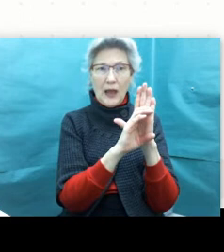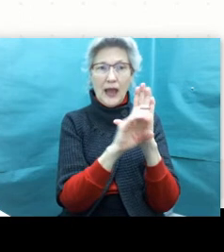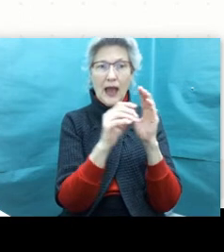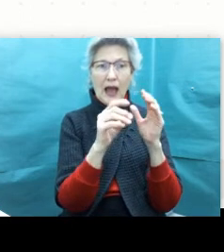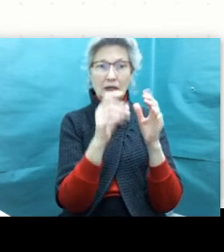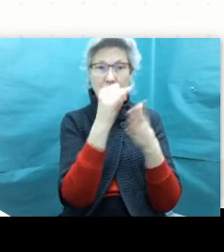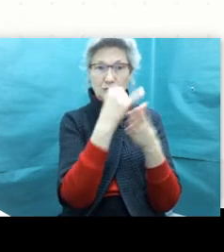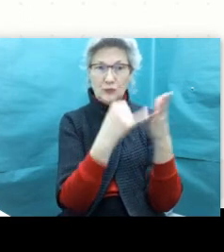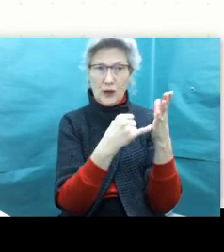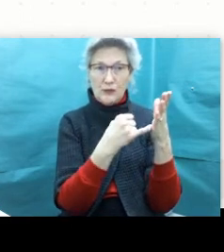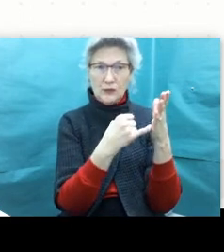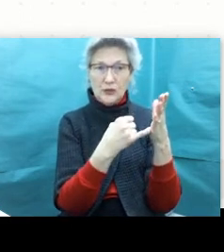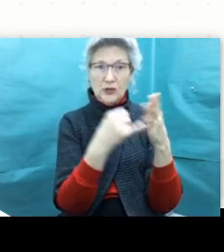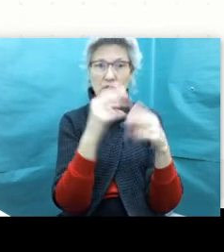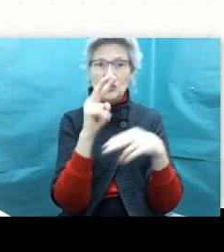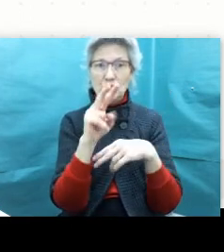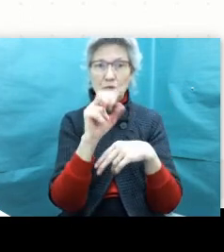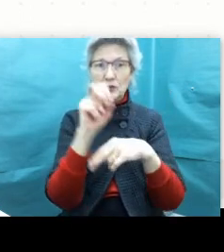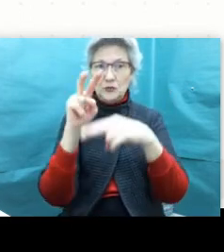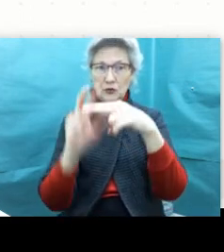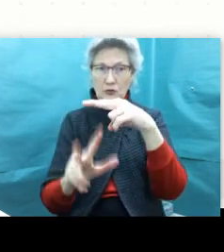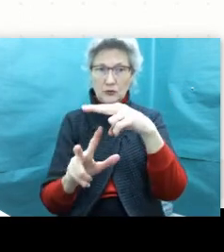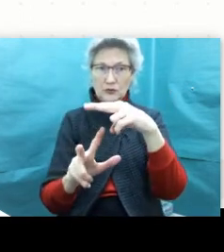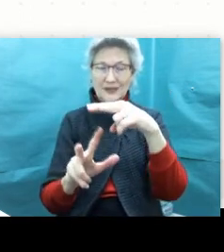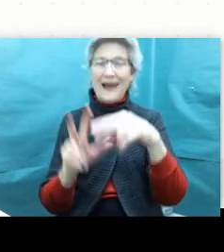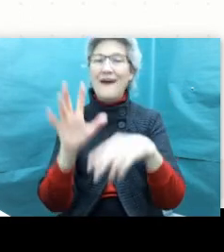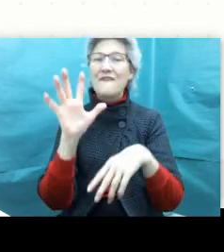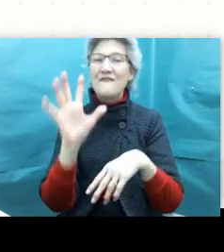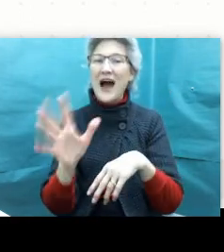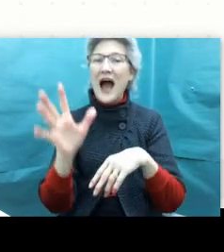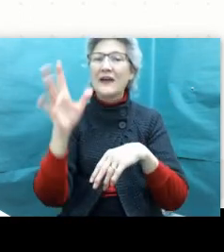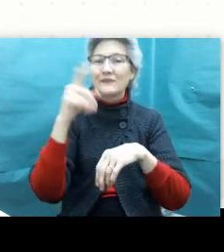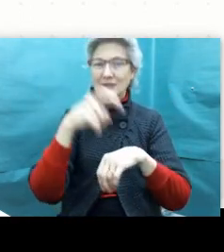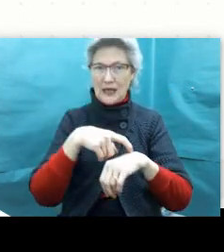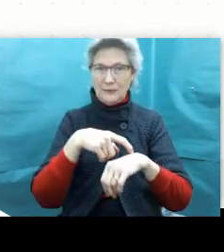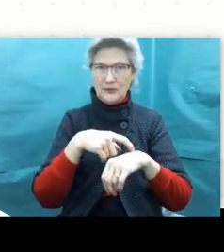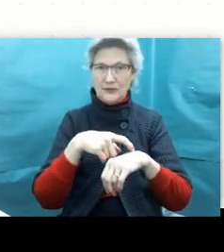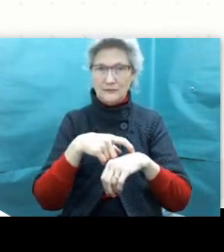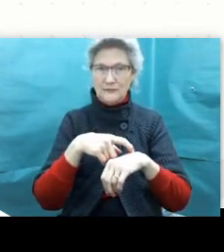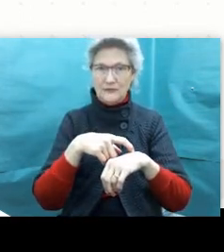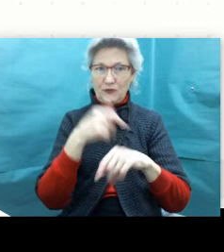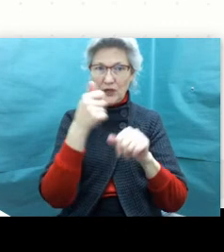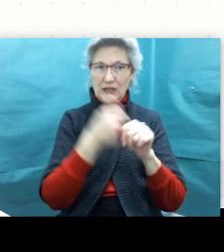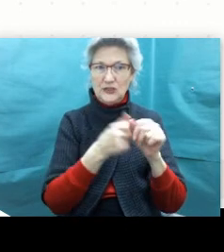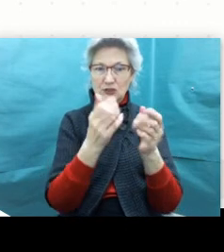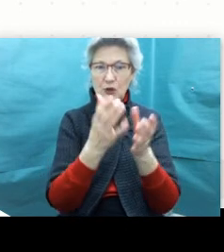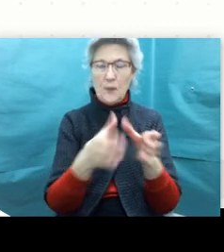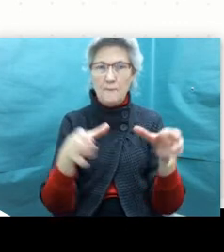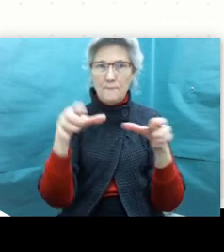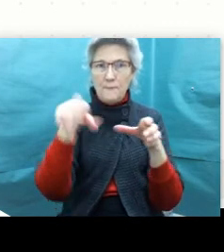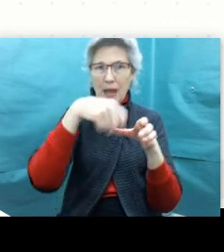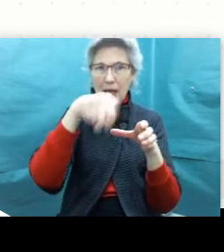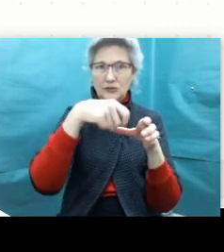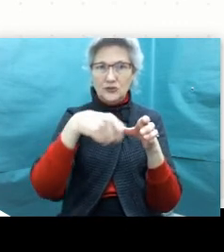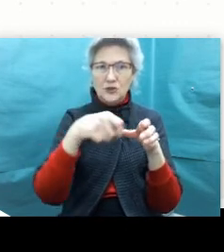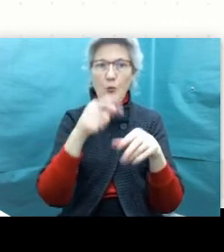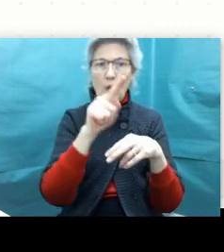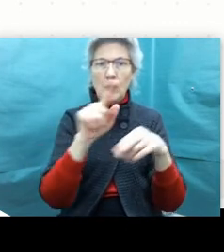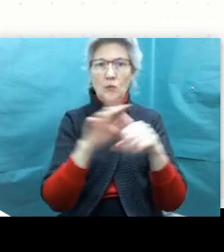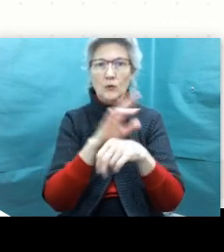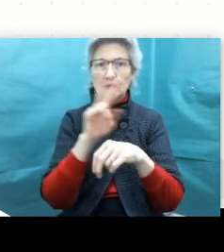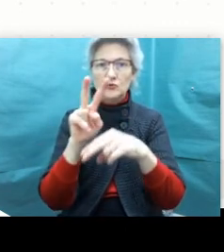I drew out 2 2/3, and then I just did it 5 times for each batch. So here is 1 hole, 2